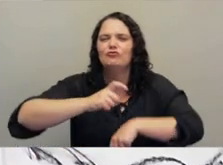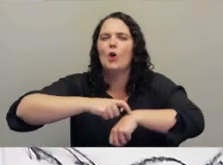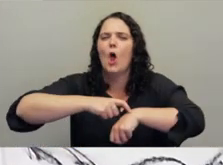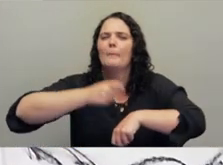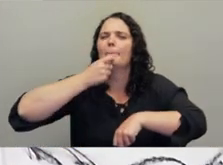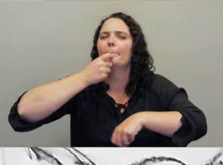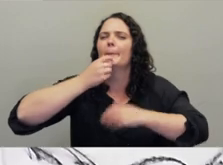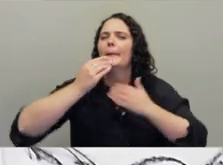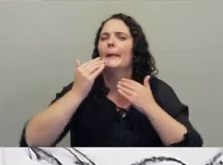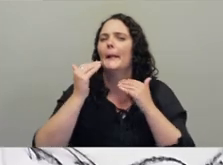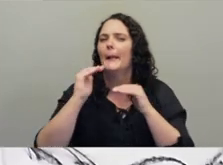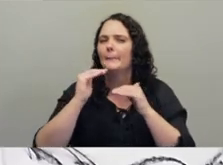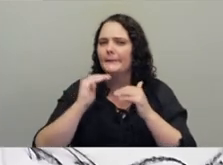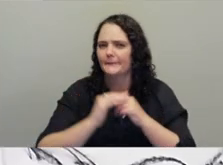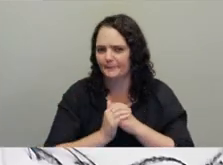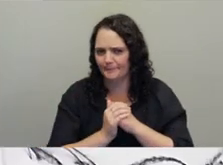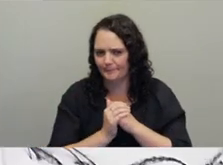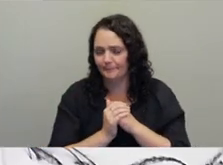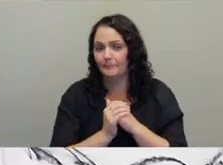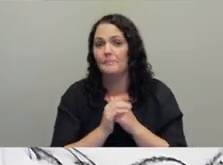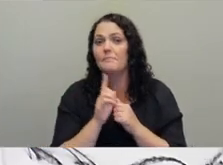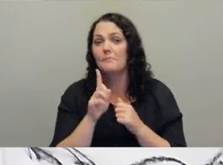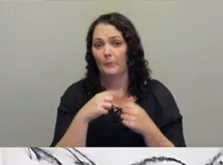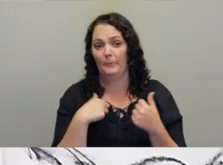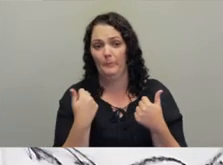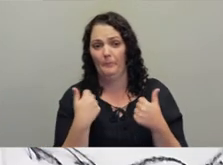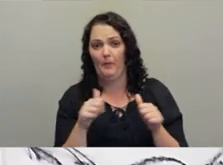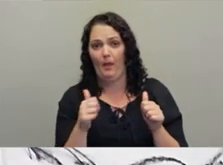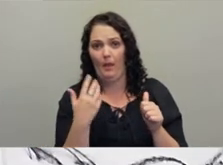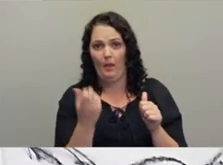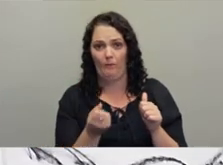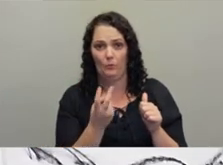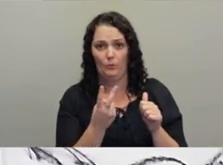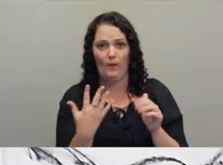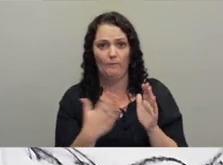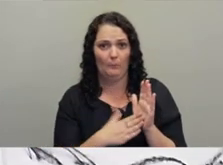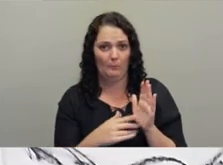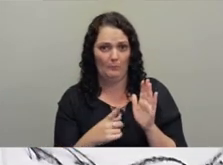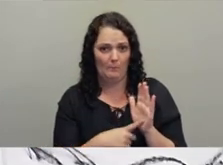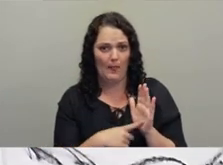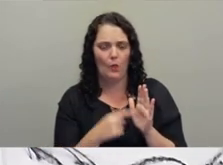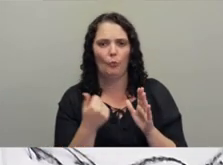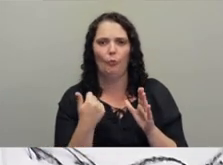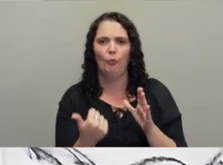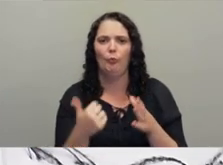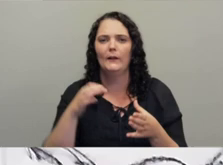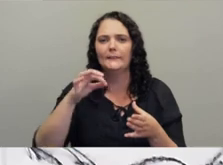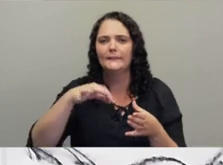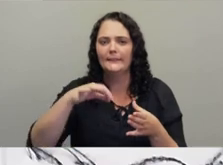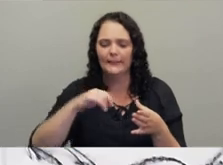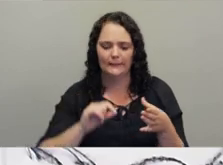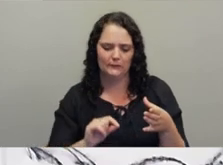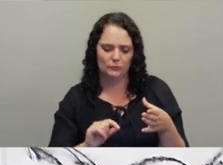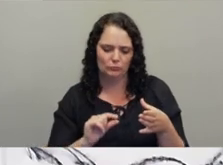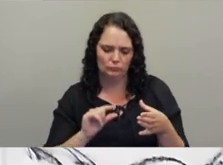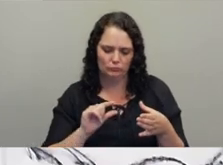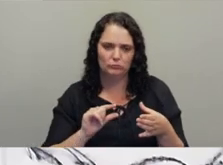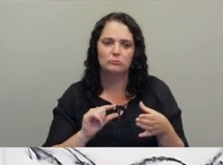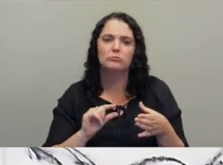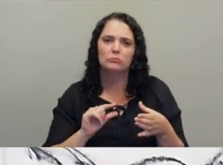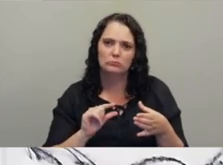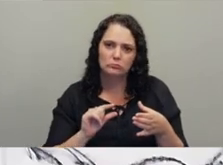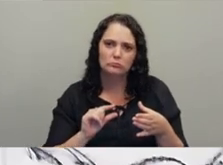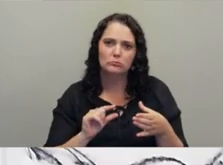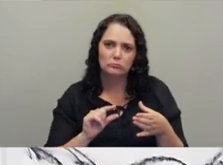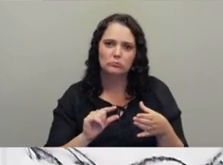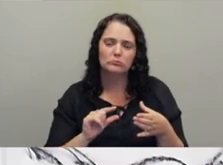time, but what I would do once I had that 25 mils of good tea concentrate, and you'll see this in the demo, the recipe that